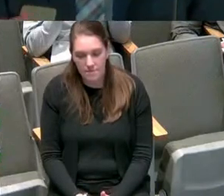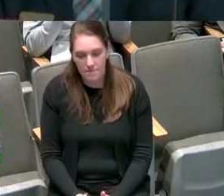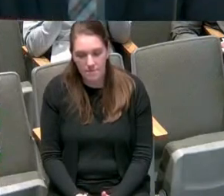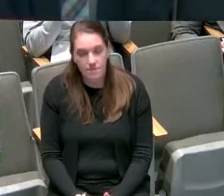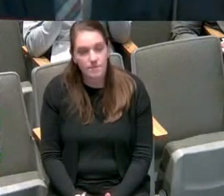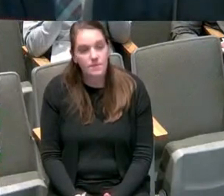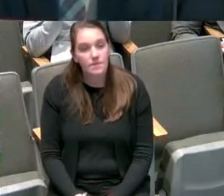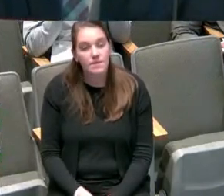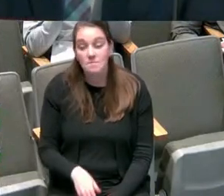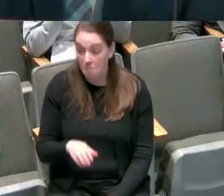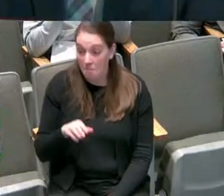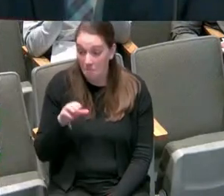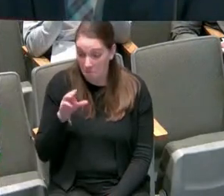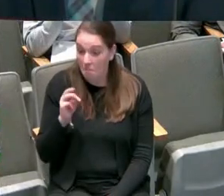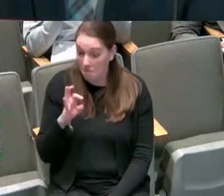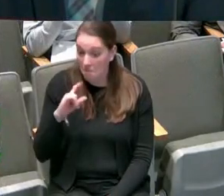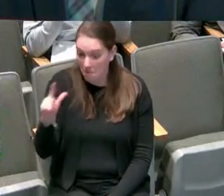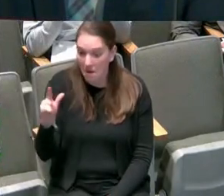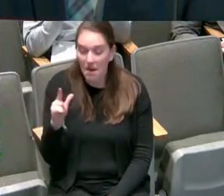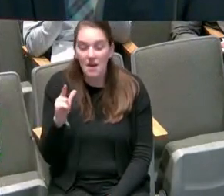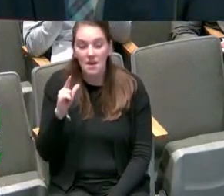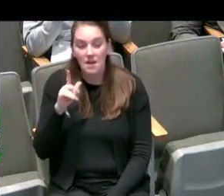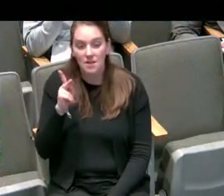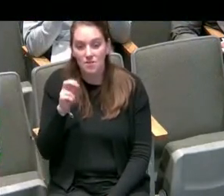the sumerial primer again saying the select board recommends approval